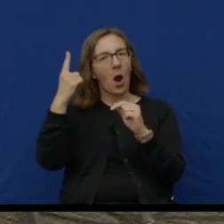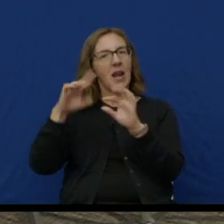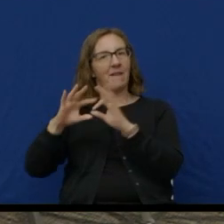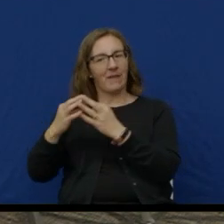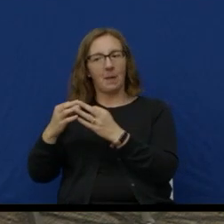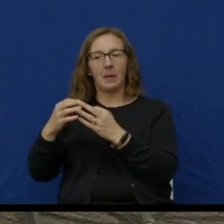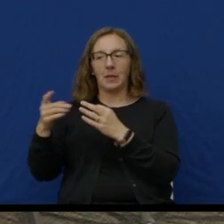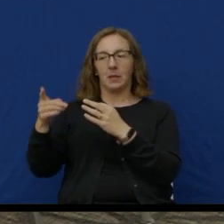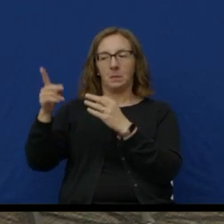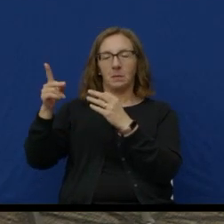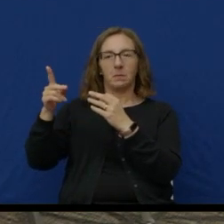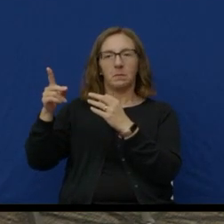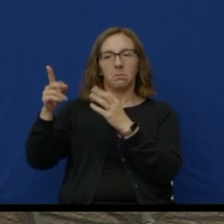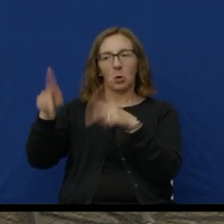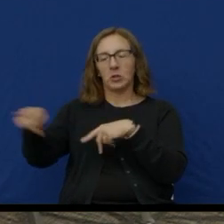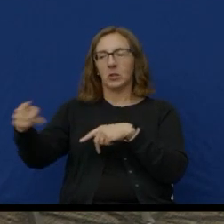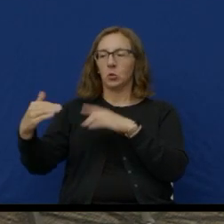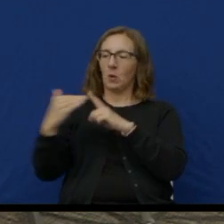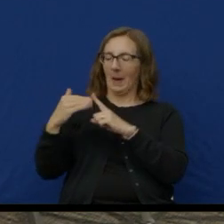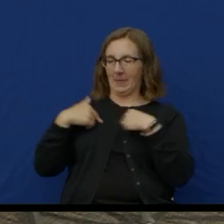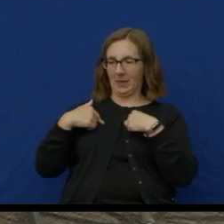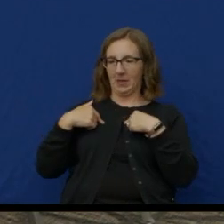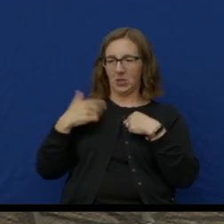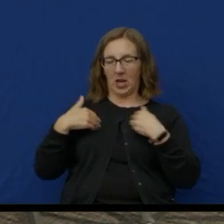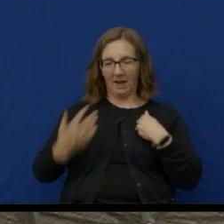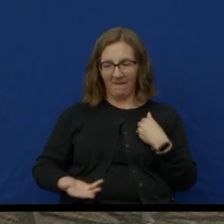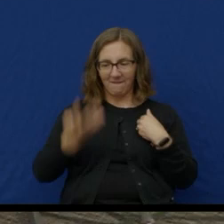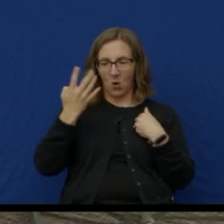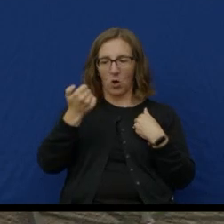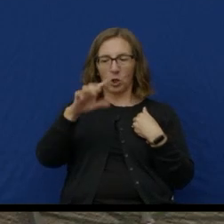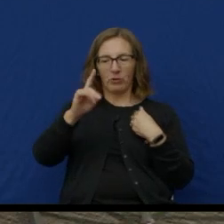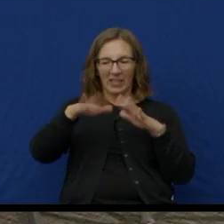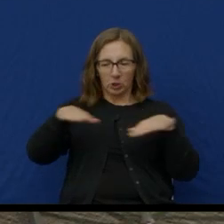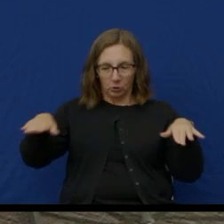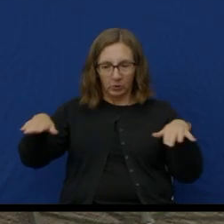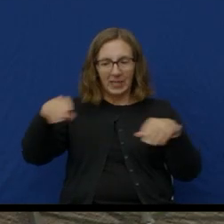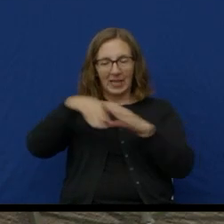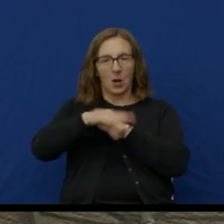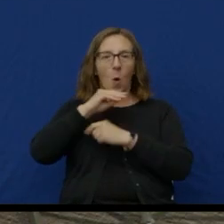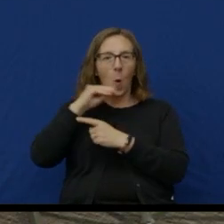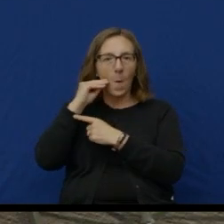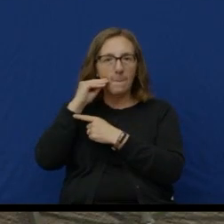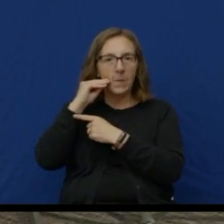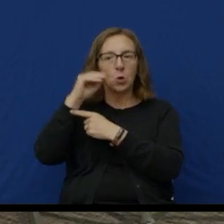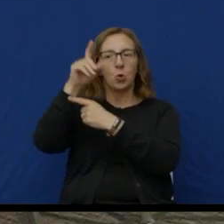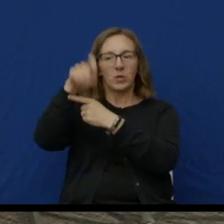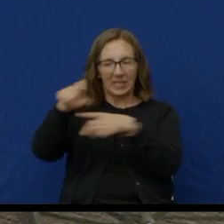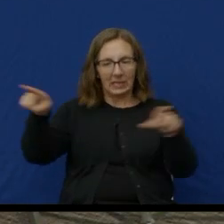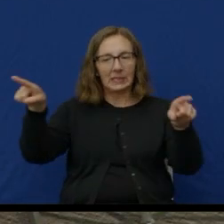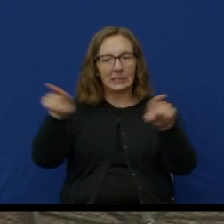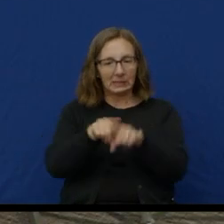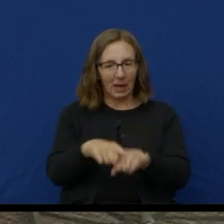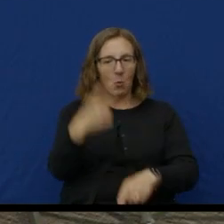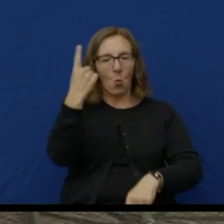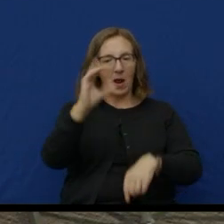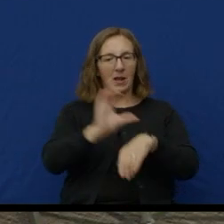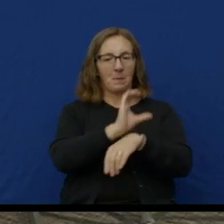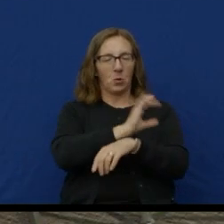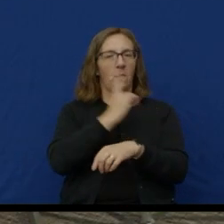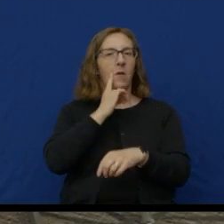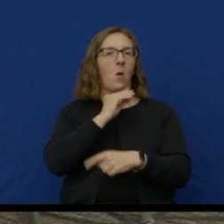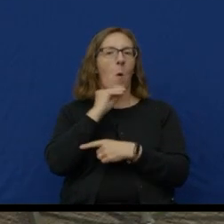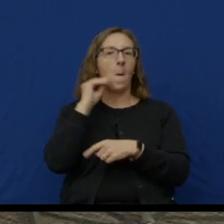4 grandchildren in the home, all who needed the same computer in a row in order to get their homework done. So,